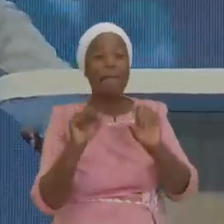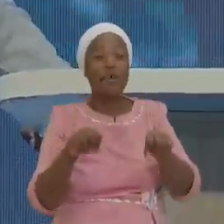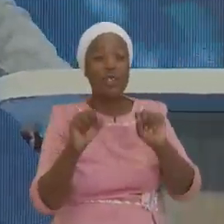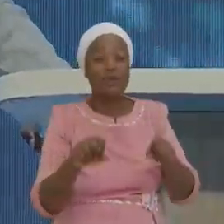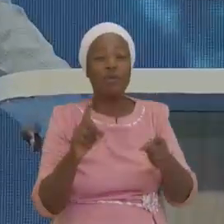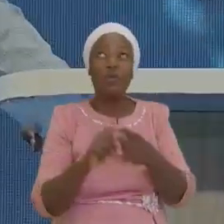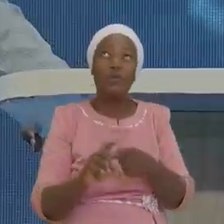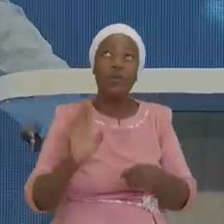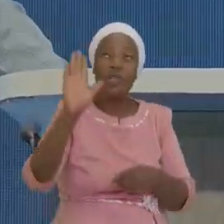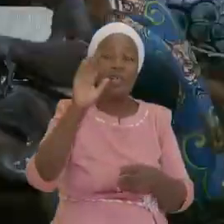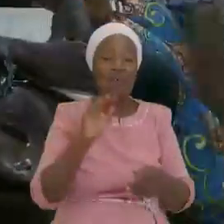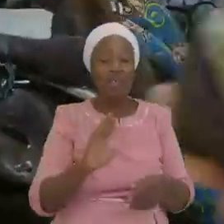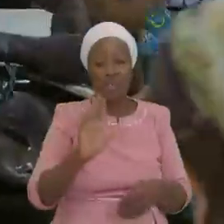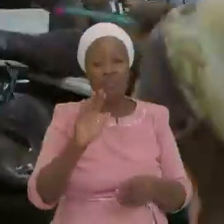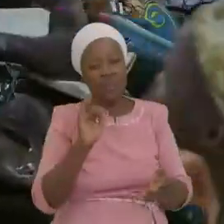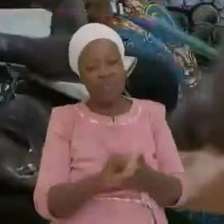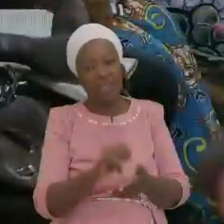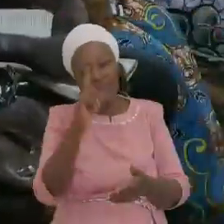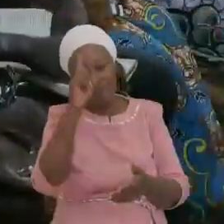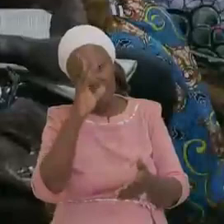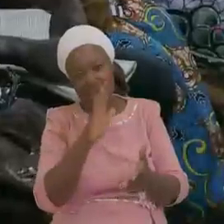him that believeth.